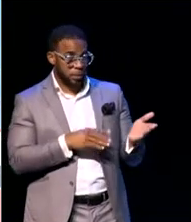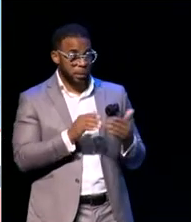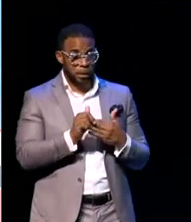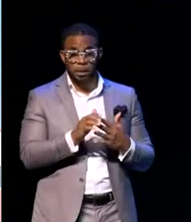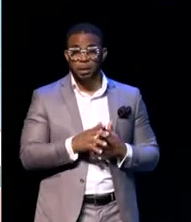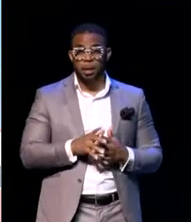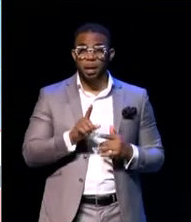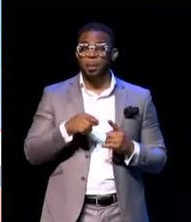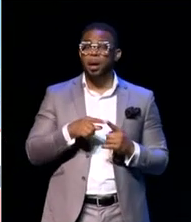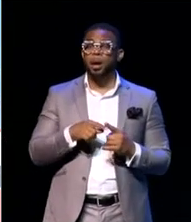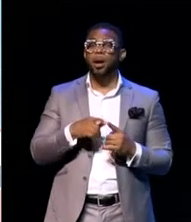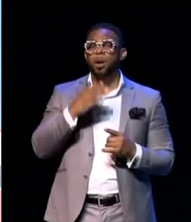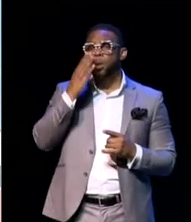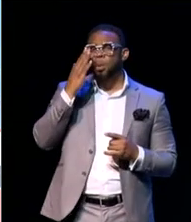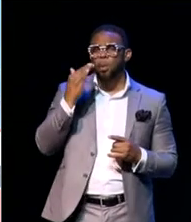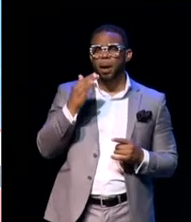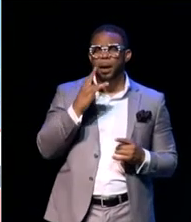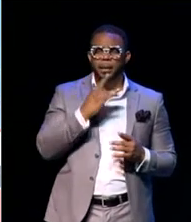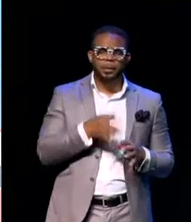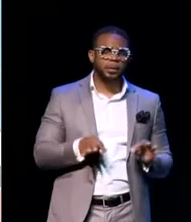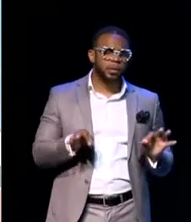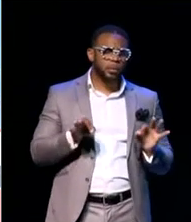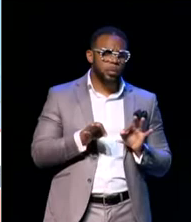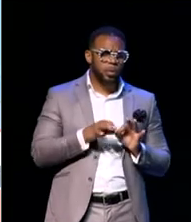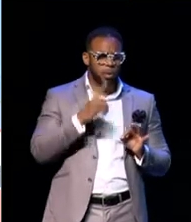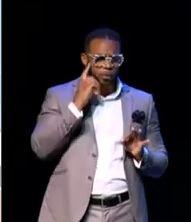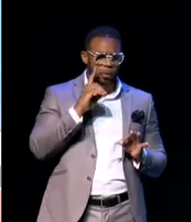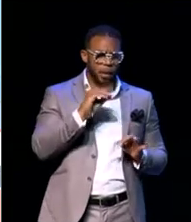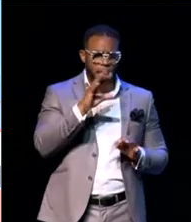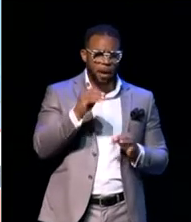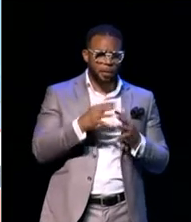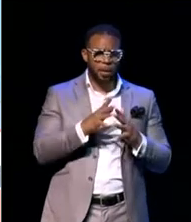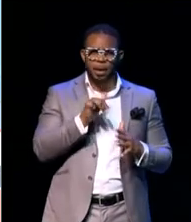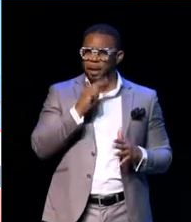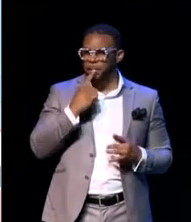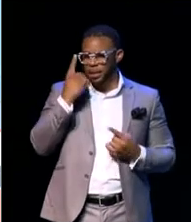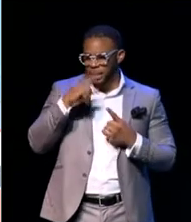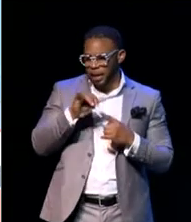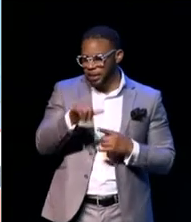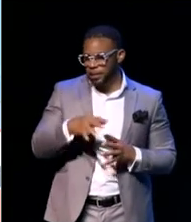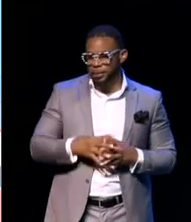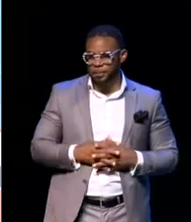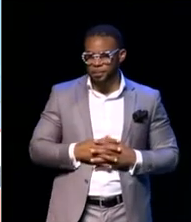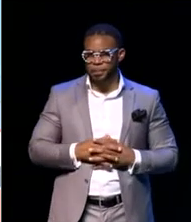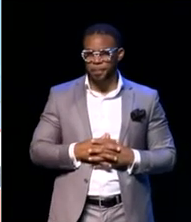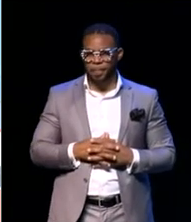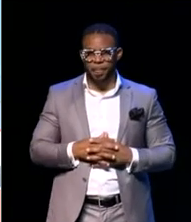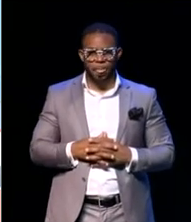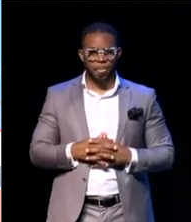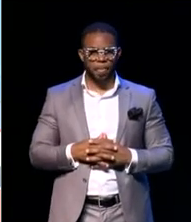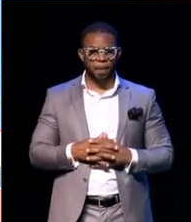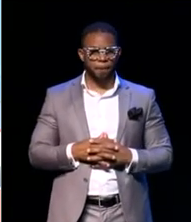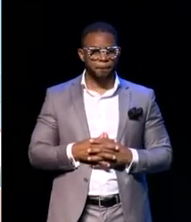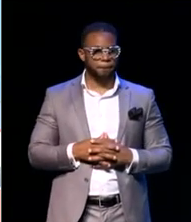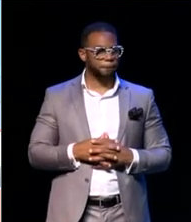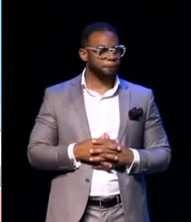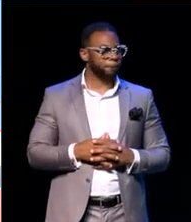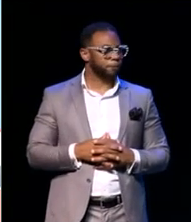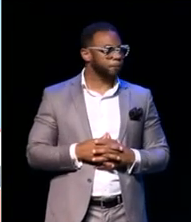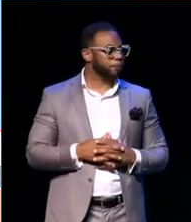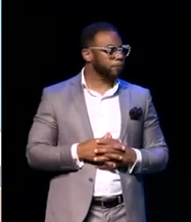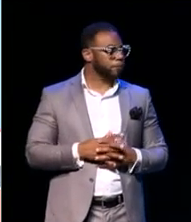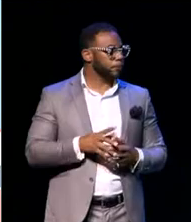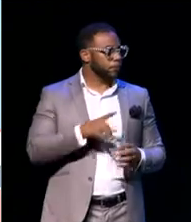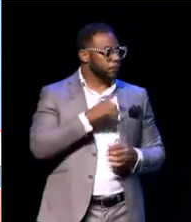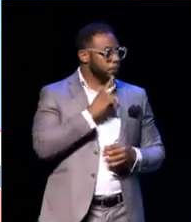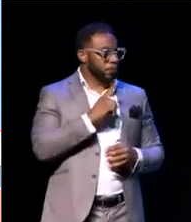leaders, about why it's important for African Americans not to think like this? Sure. And, James,